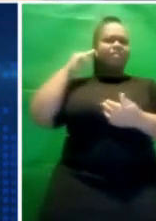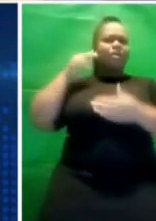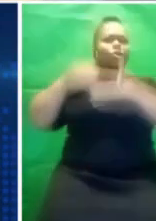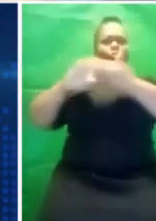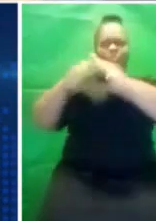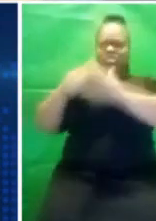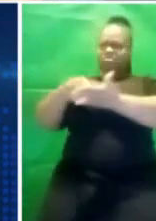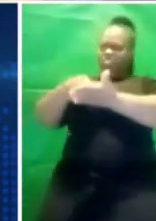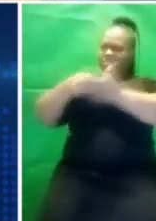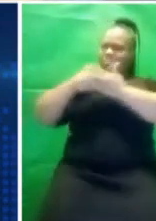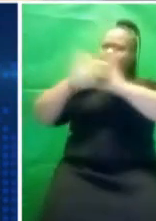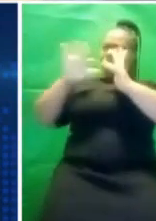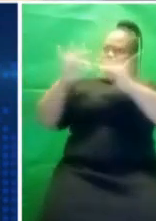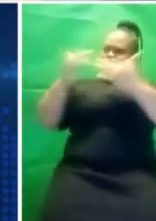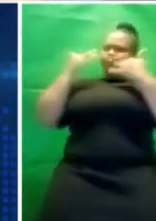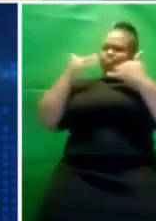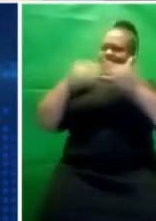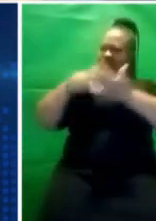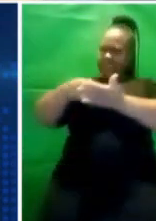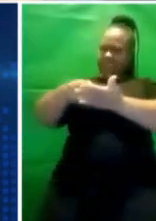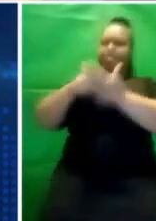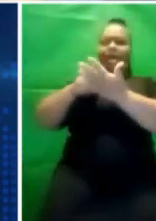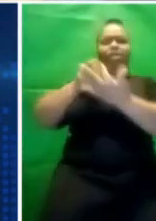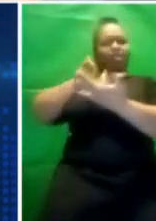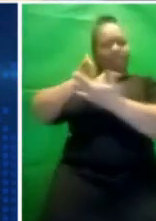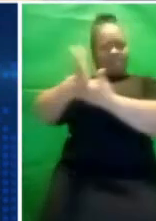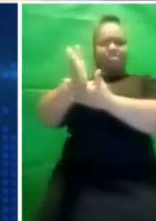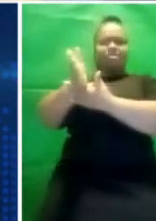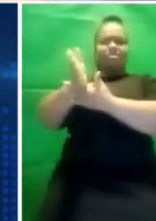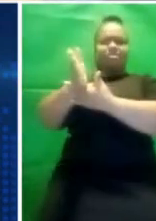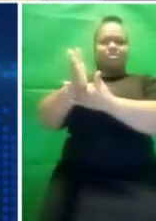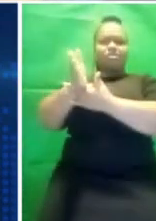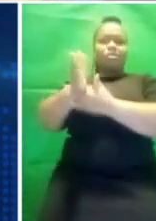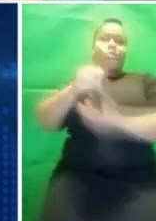where perhaps it might not always have been there?